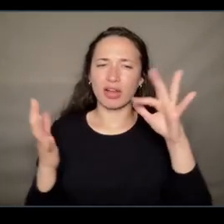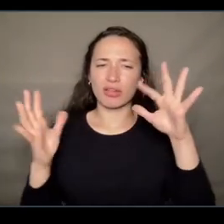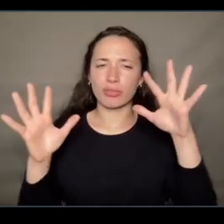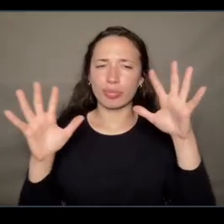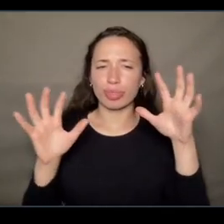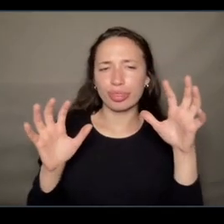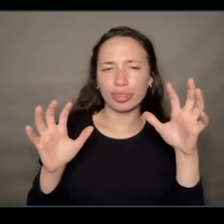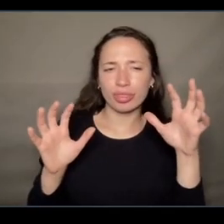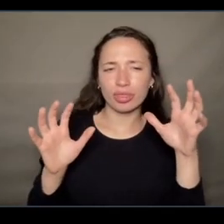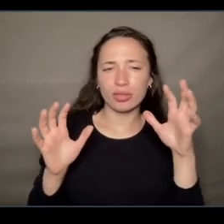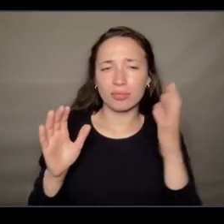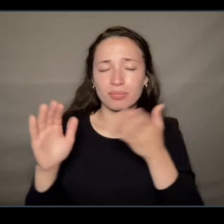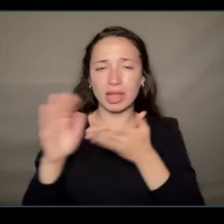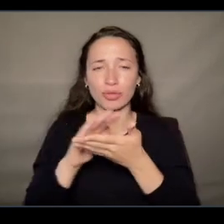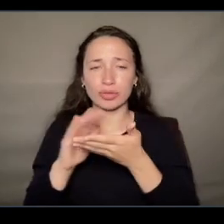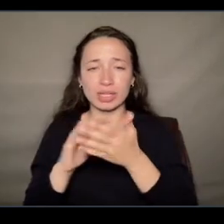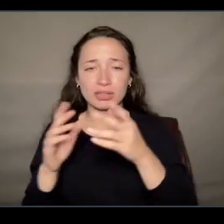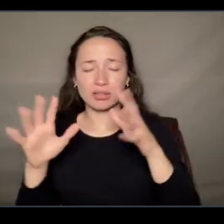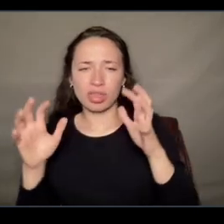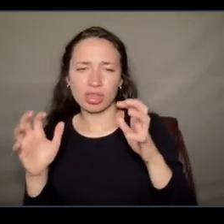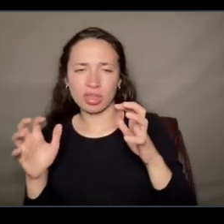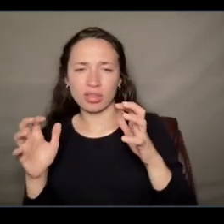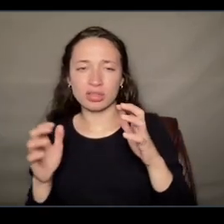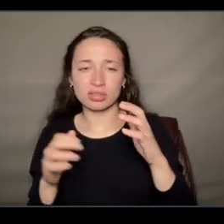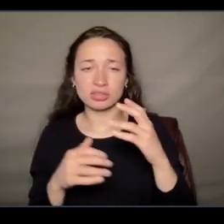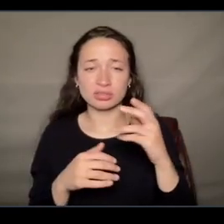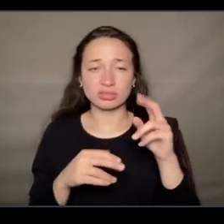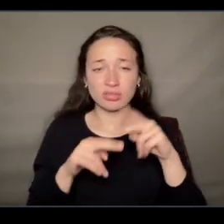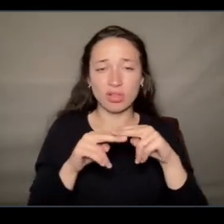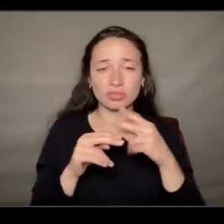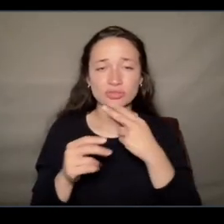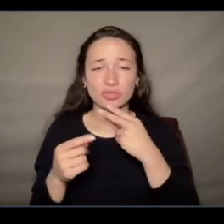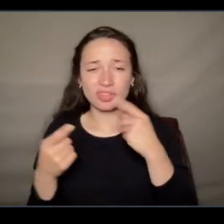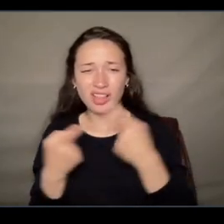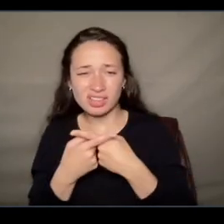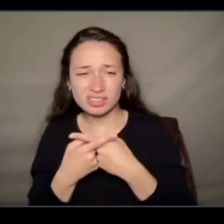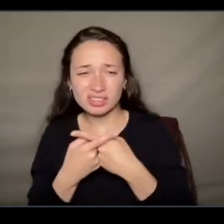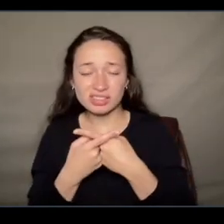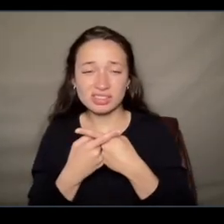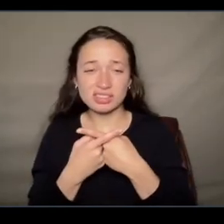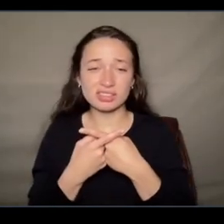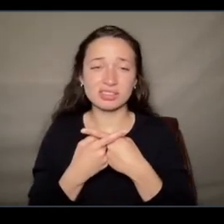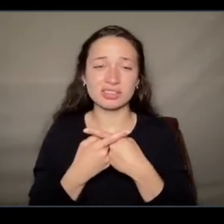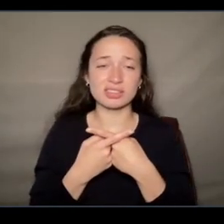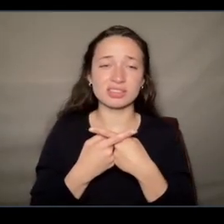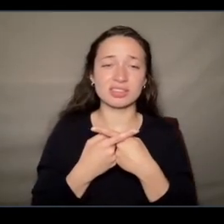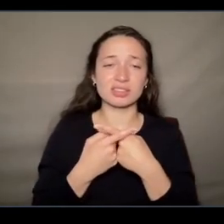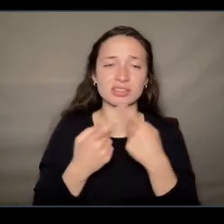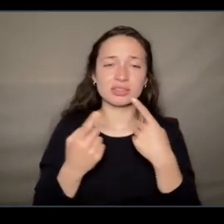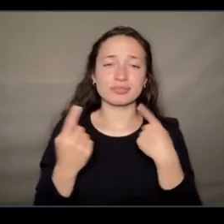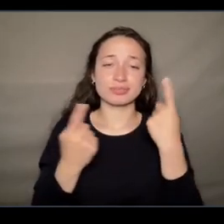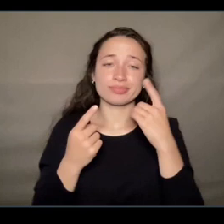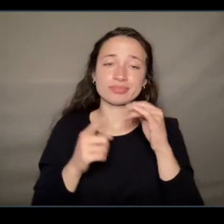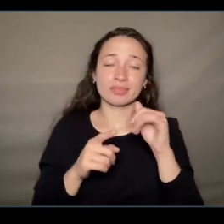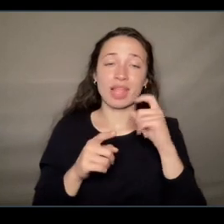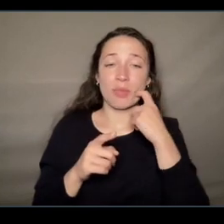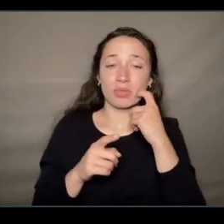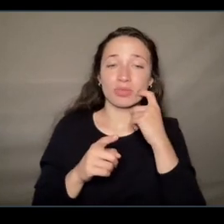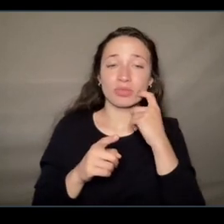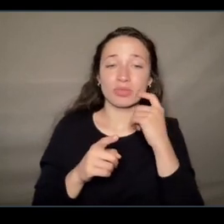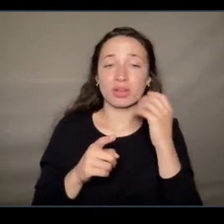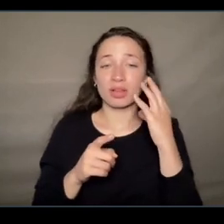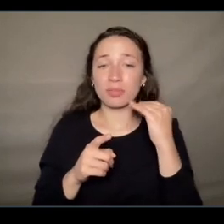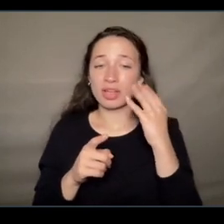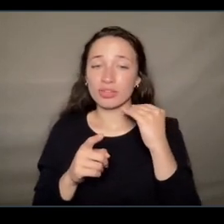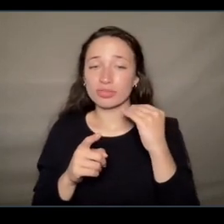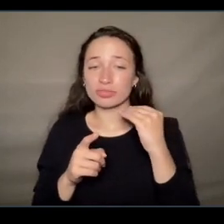The air damp, the baker downcast, even the salt and sugar clashed. I considered a fast.